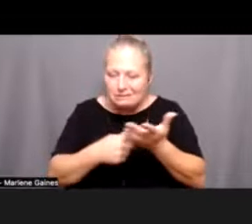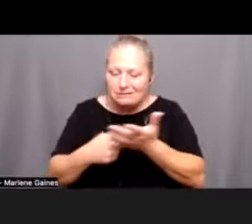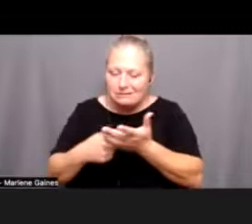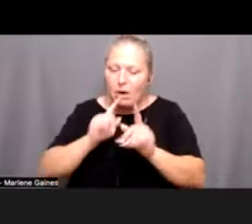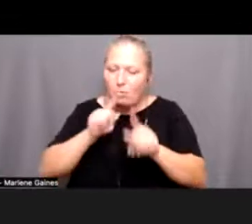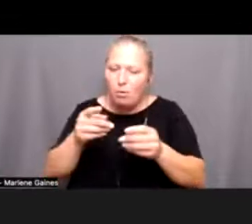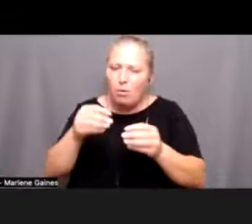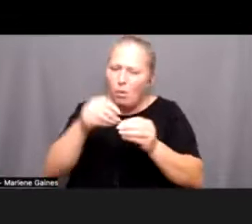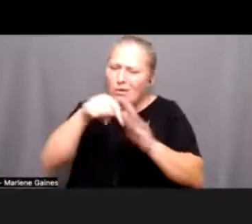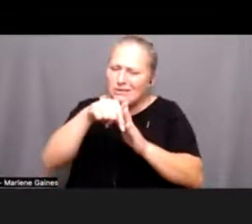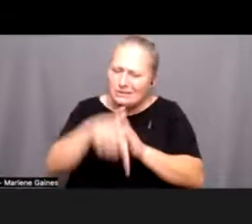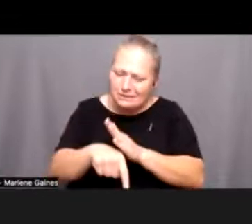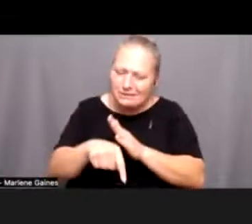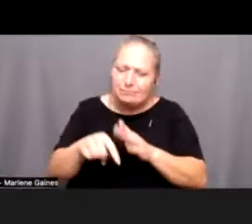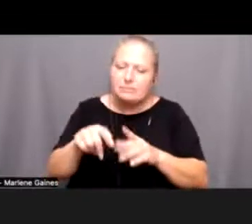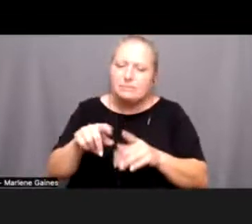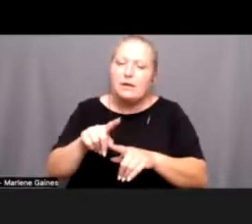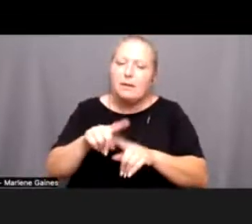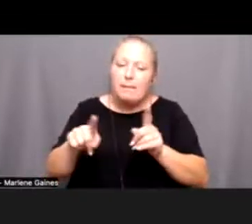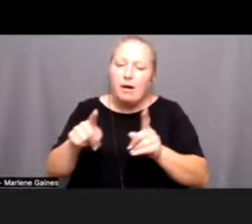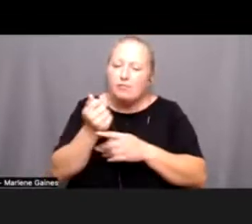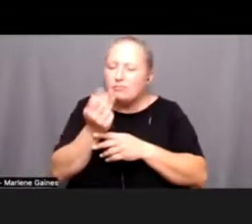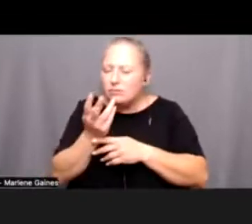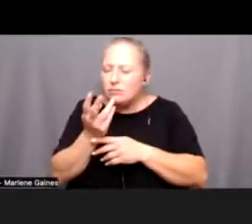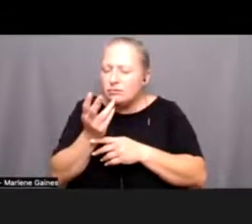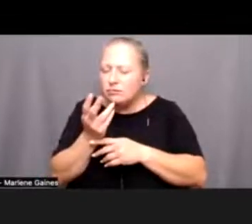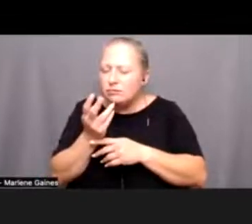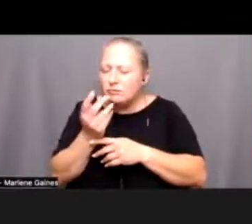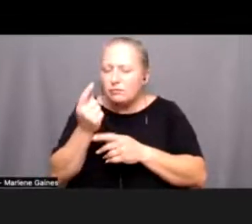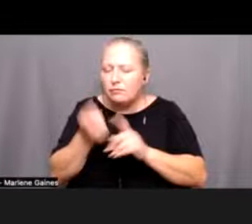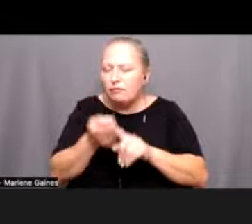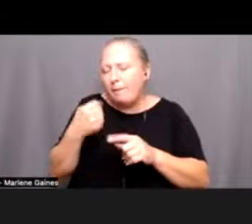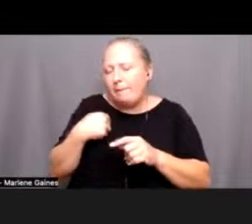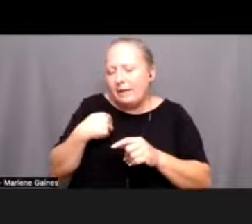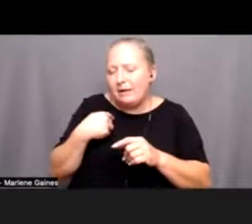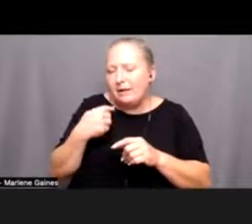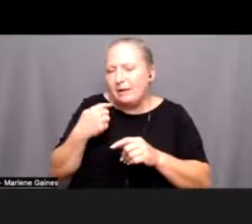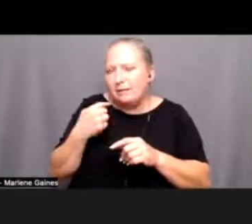depth. But just a couple of follow-ups from me.